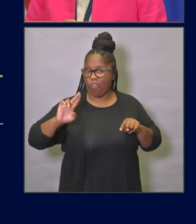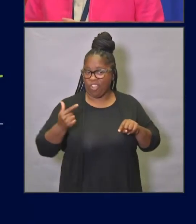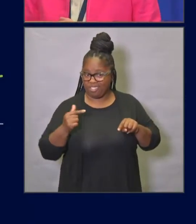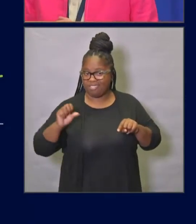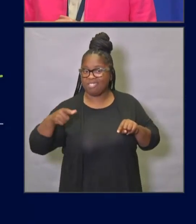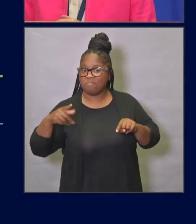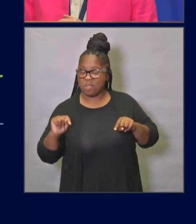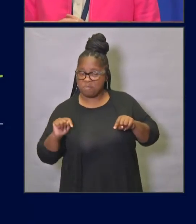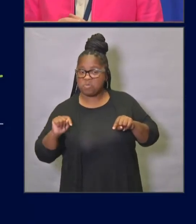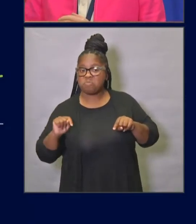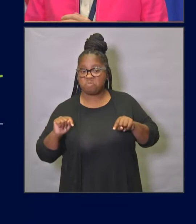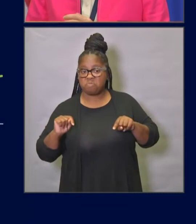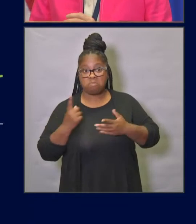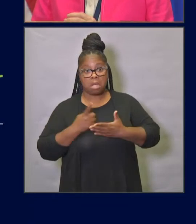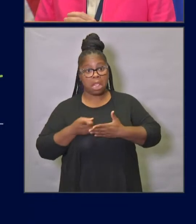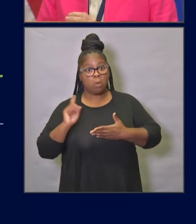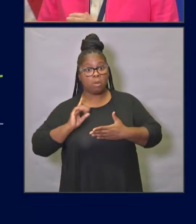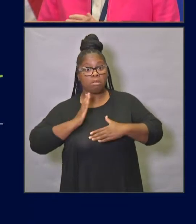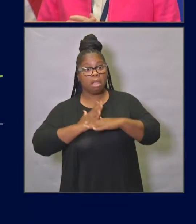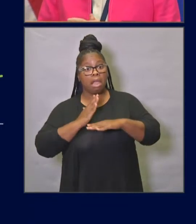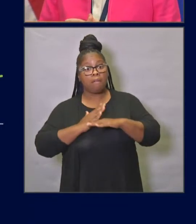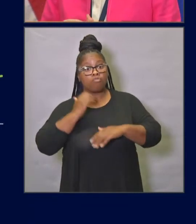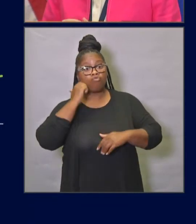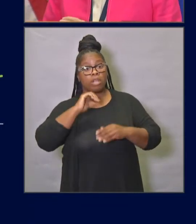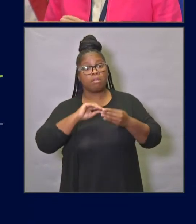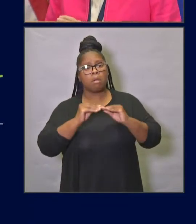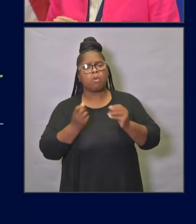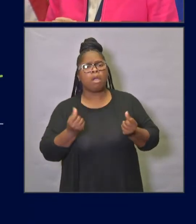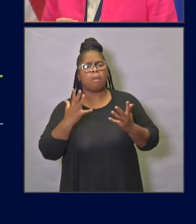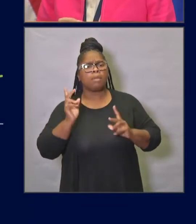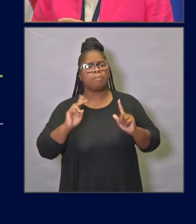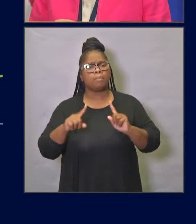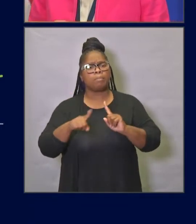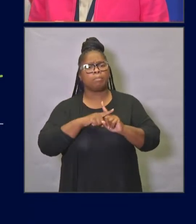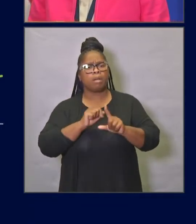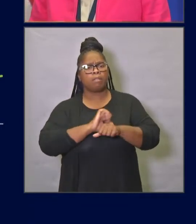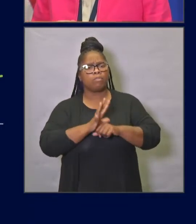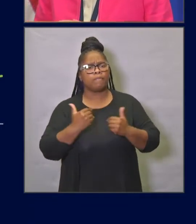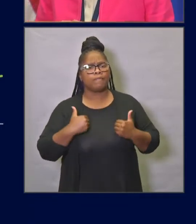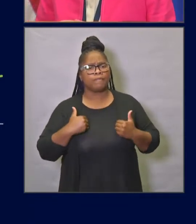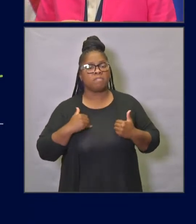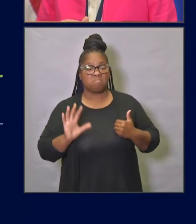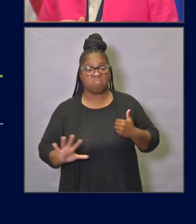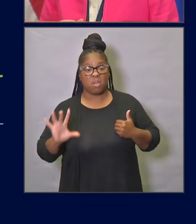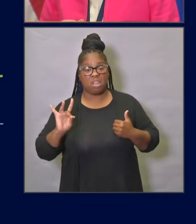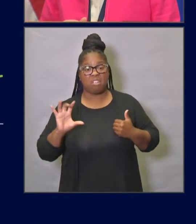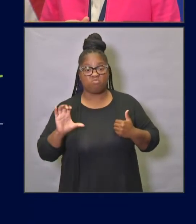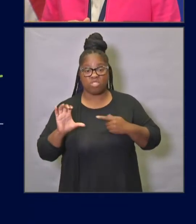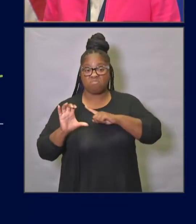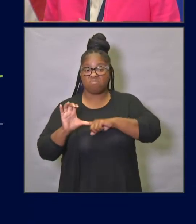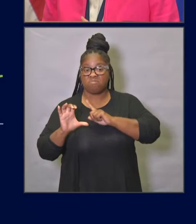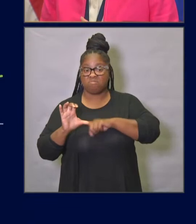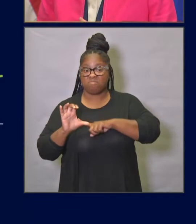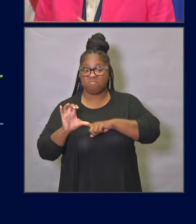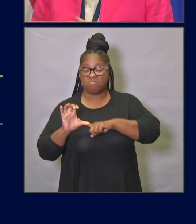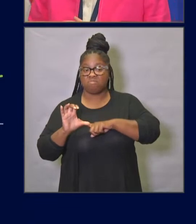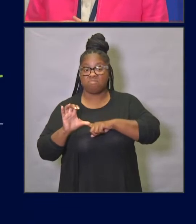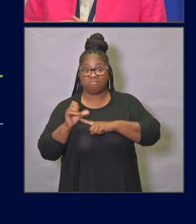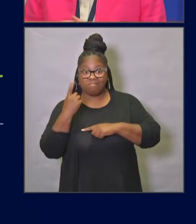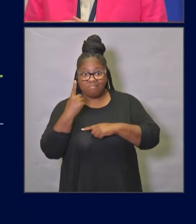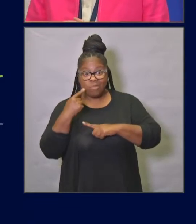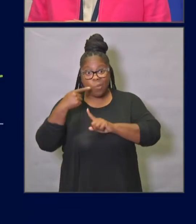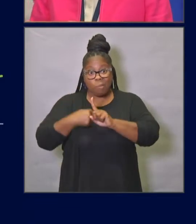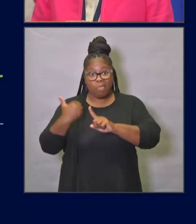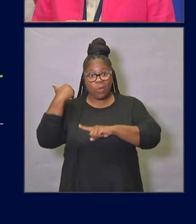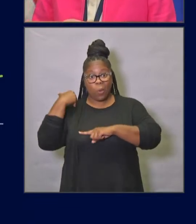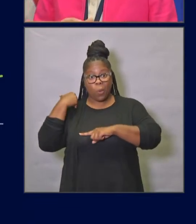September. Last week, the average daily number of cases was about 800, and this is compared with over 2,000 just a